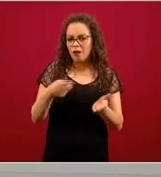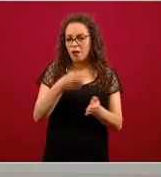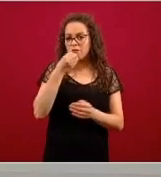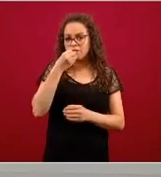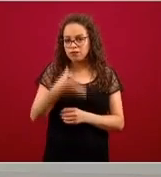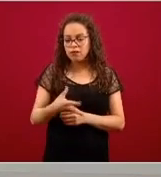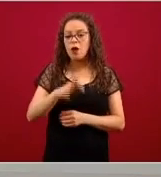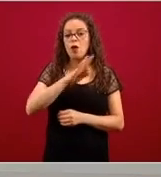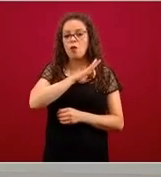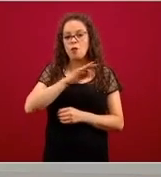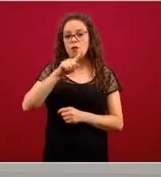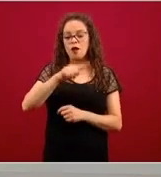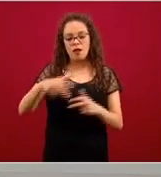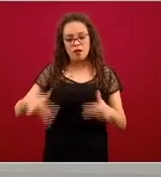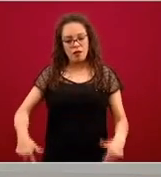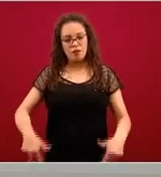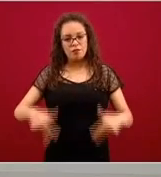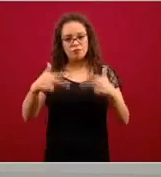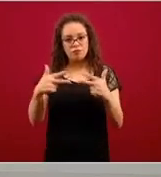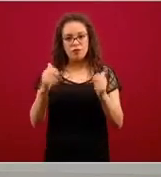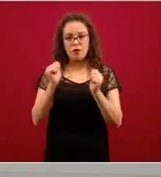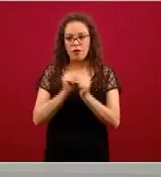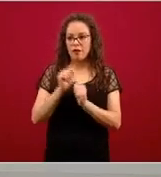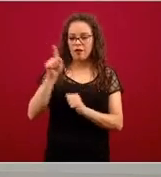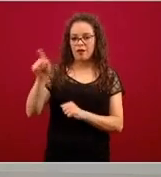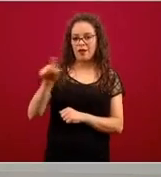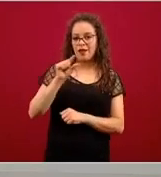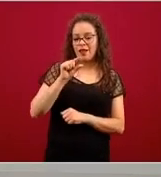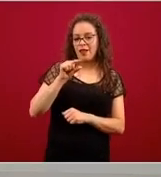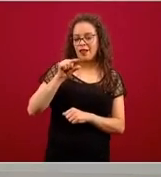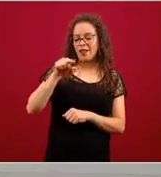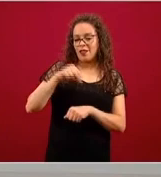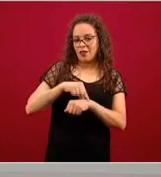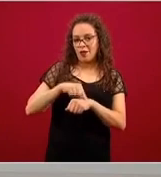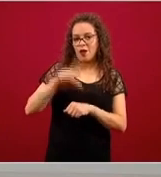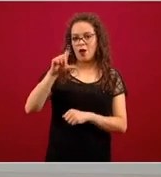parents so they can interact live,